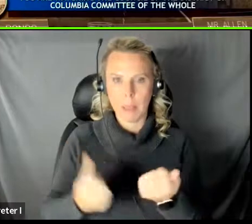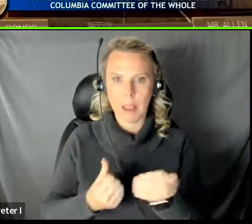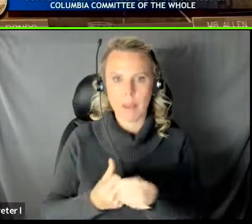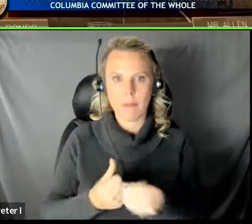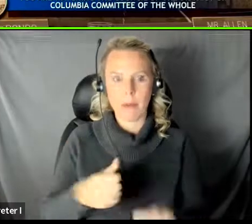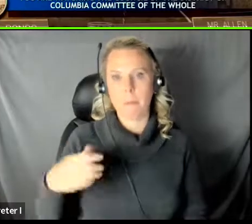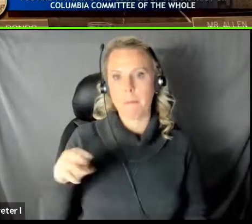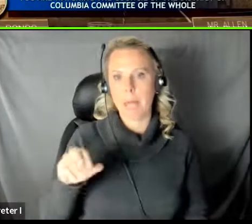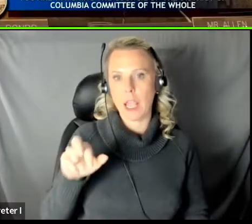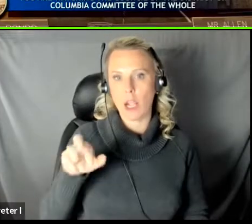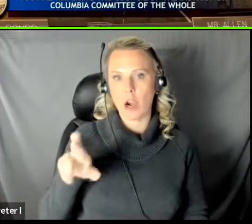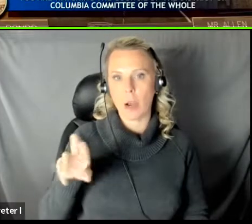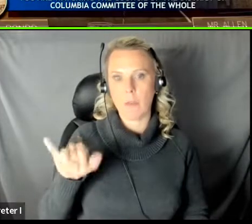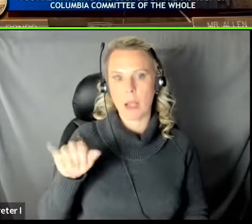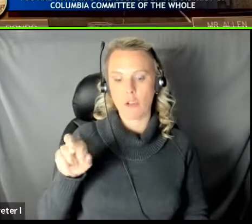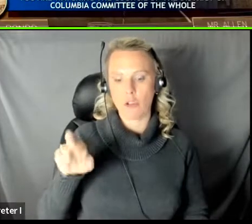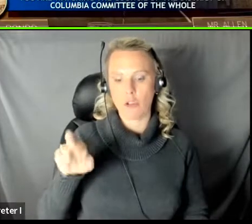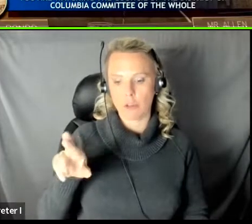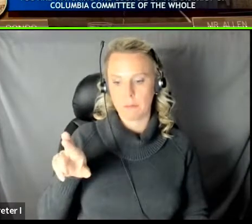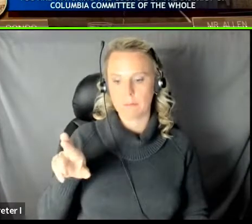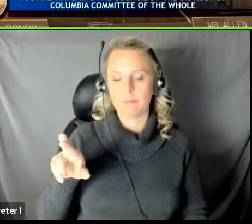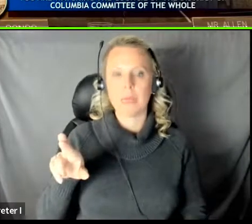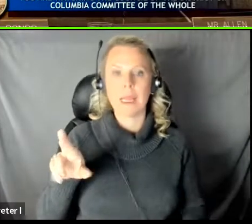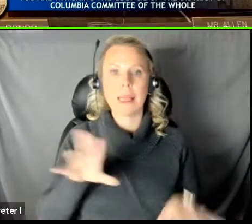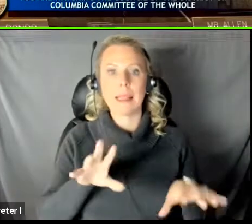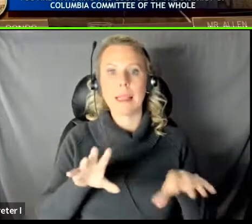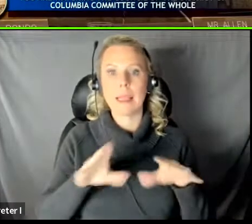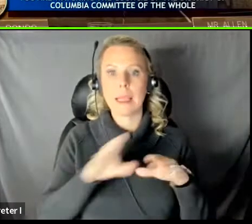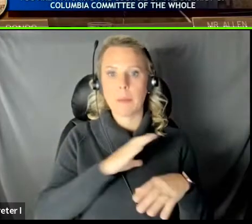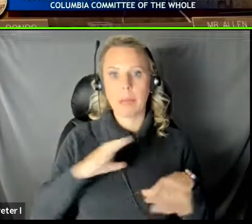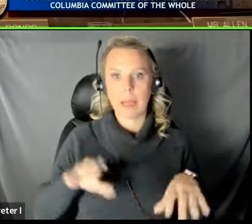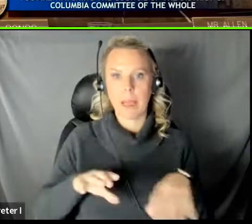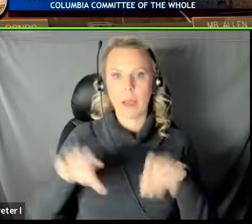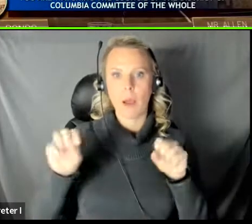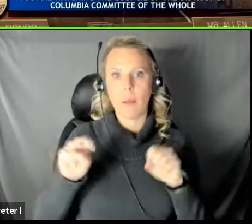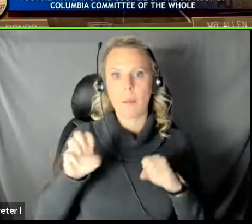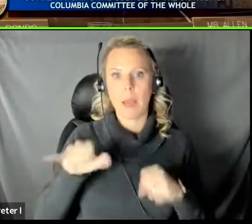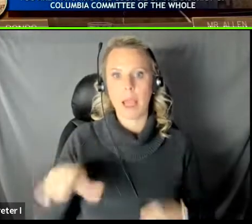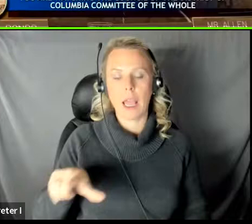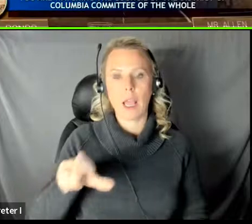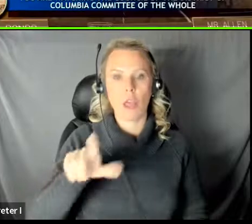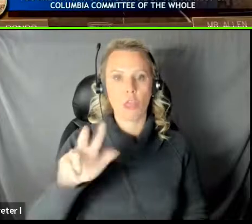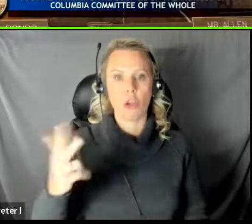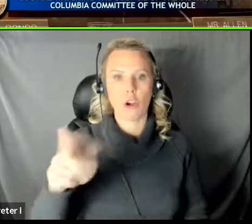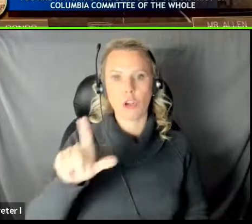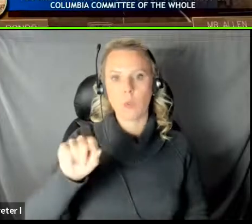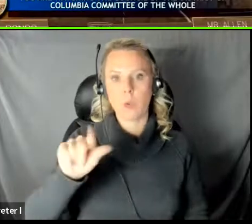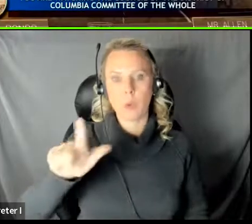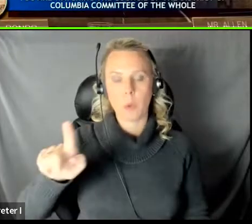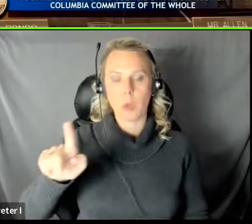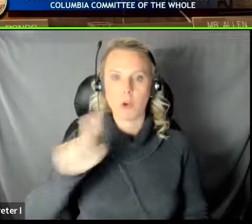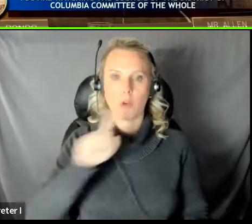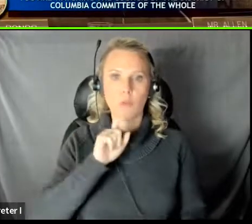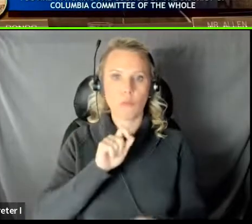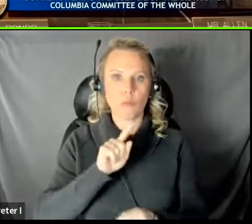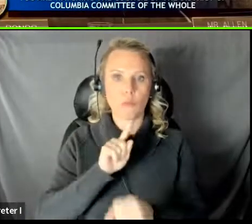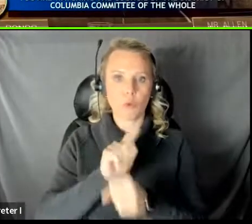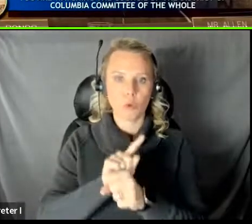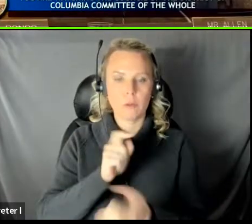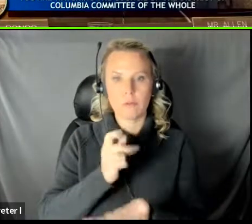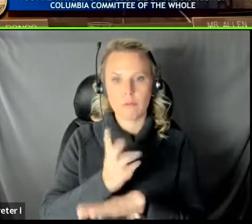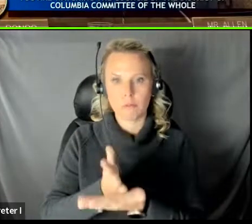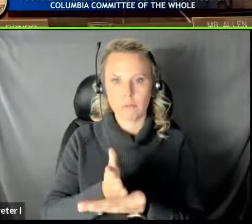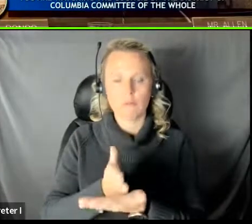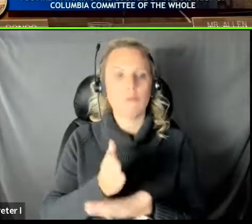referred to the committee on April 6th, 2021, and the committee held a hearing on it on May 3rd, 2021. It was approved unanimously at the committee's additional meeting on